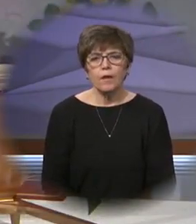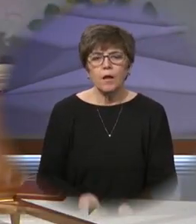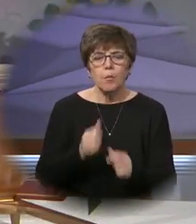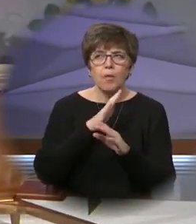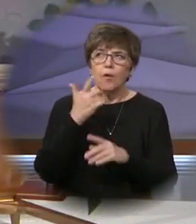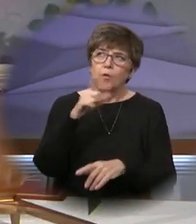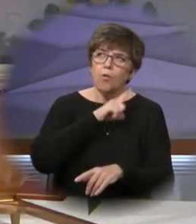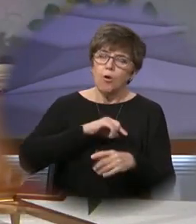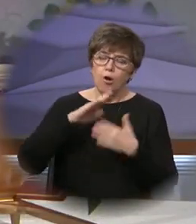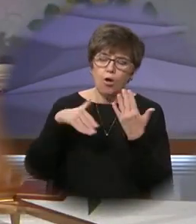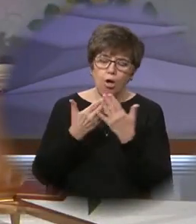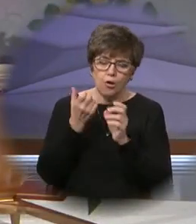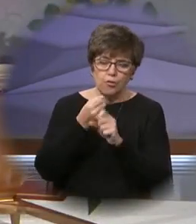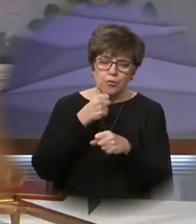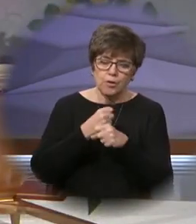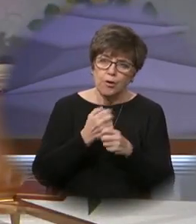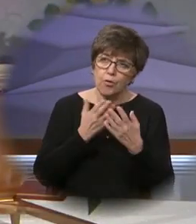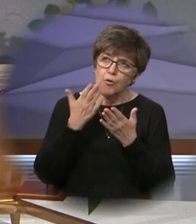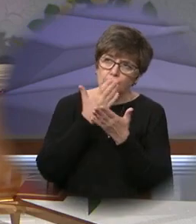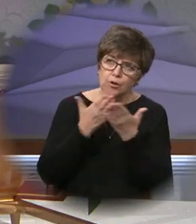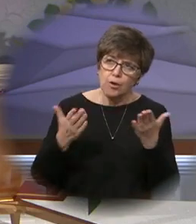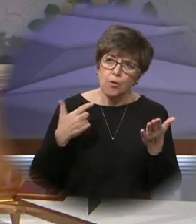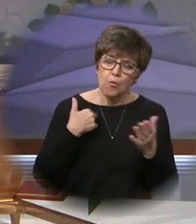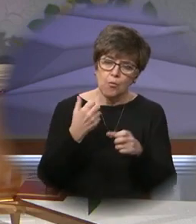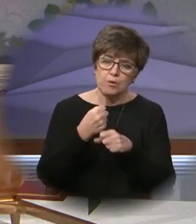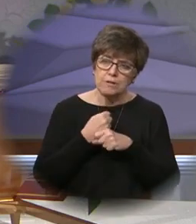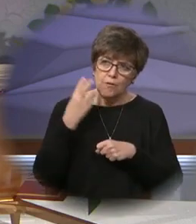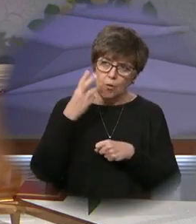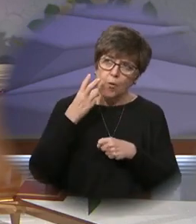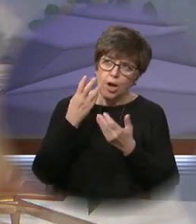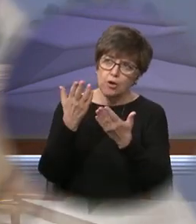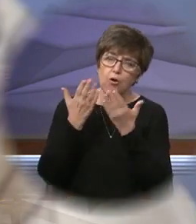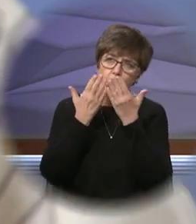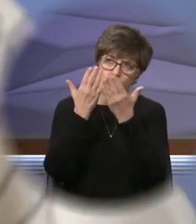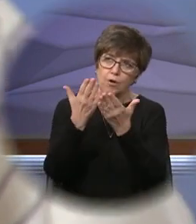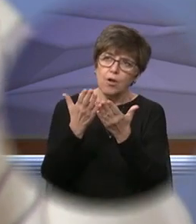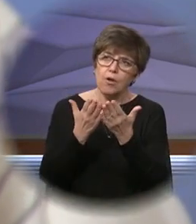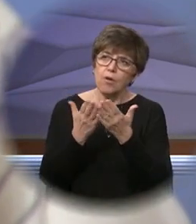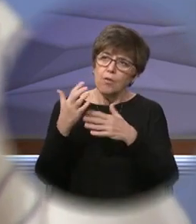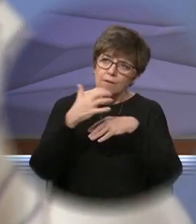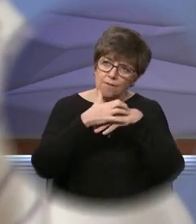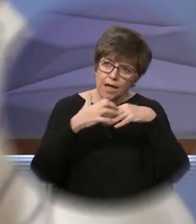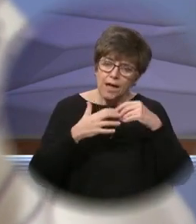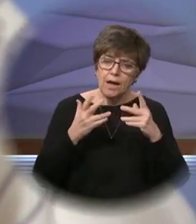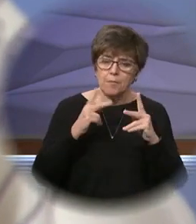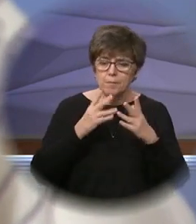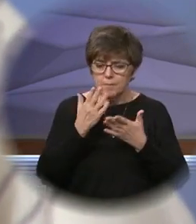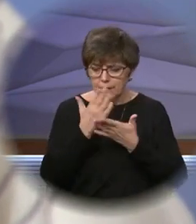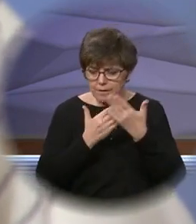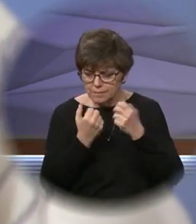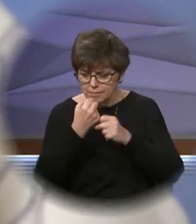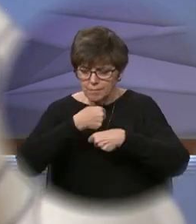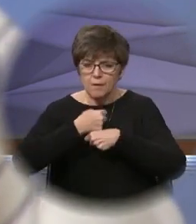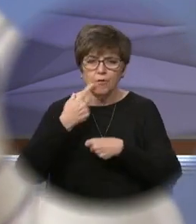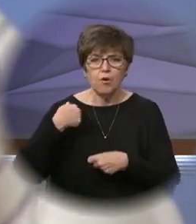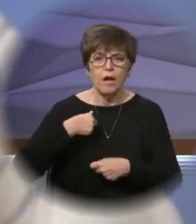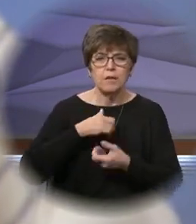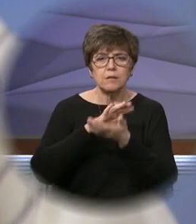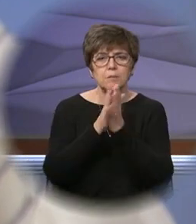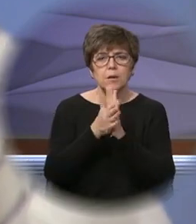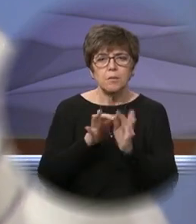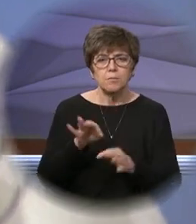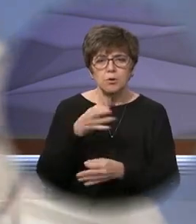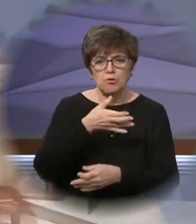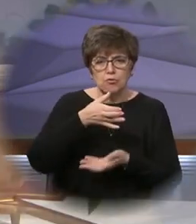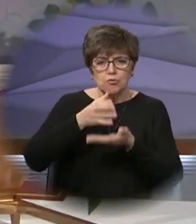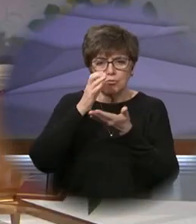Blessed are you, Lord God of all creation, for through your goodness we have received the wine we offer you. Fruit of the vine and work of human hands, it will become our